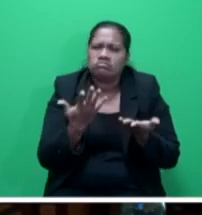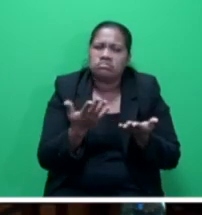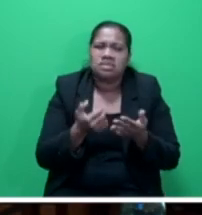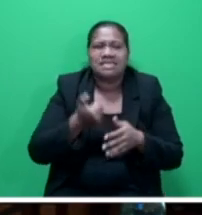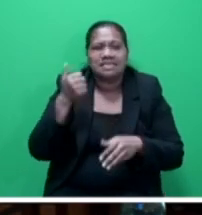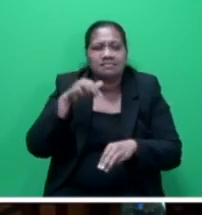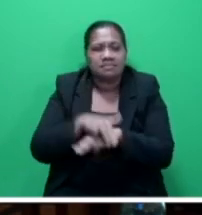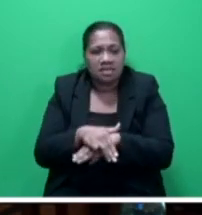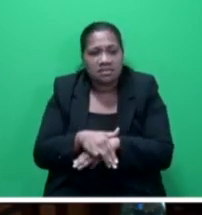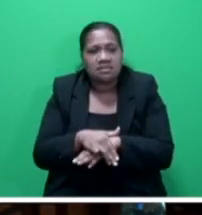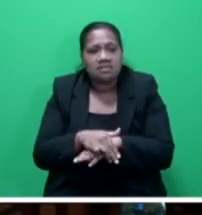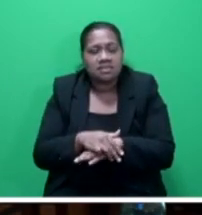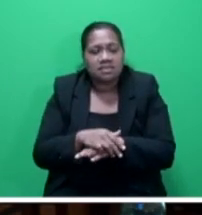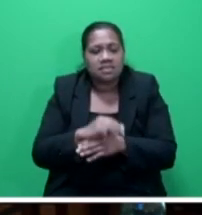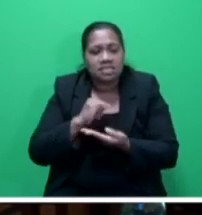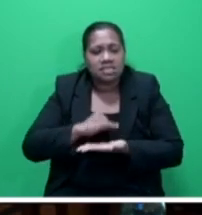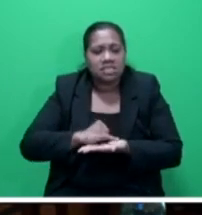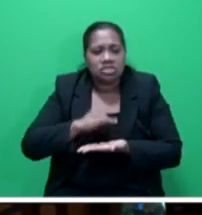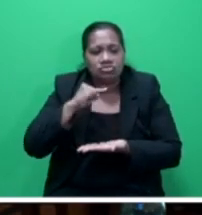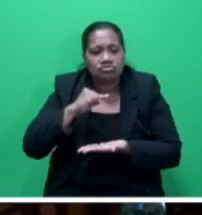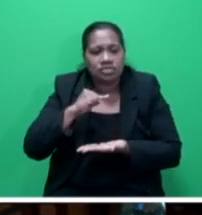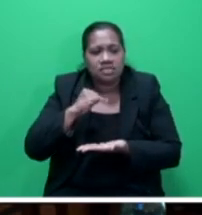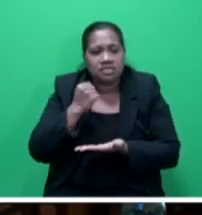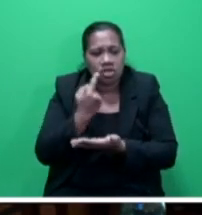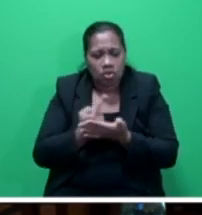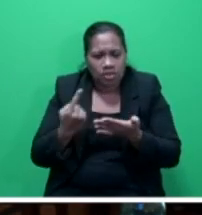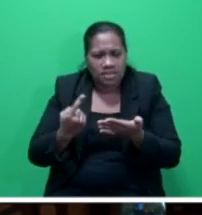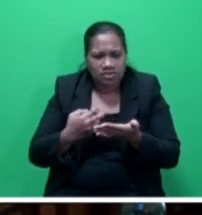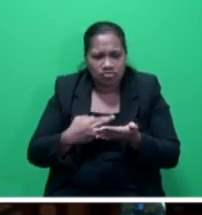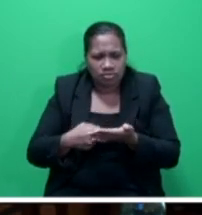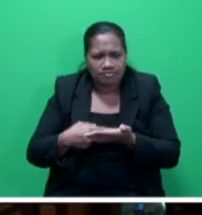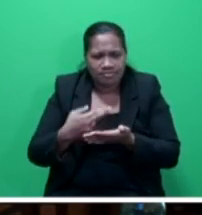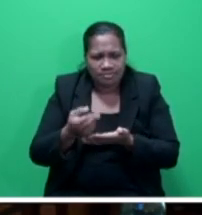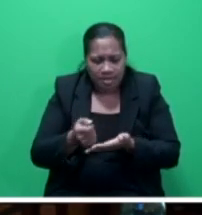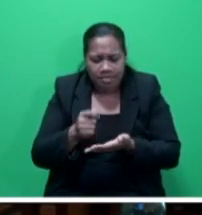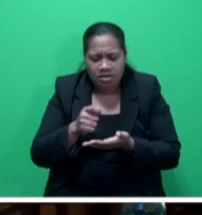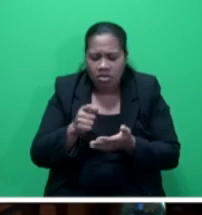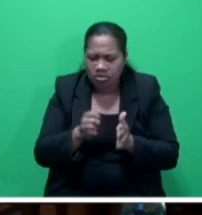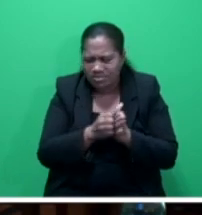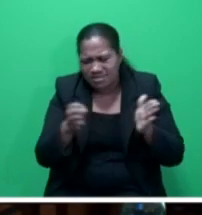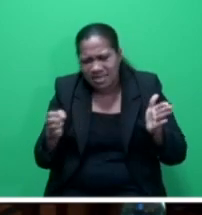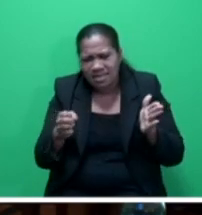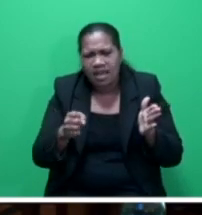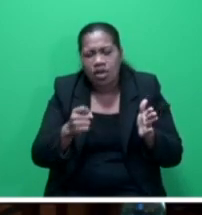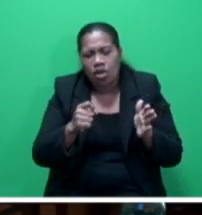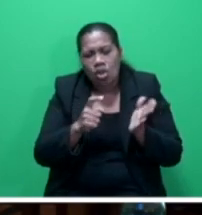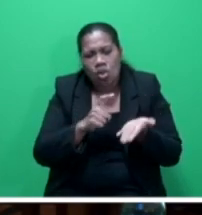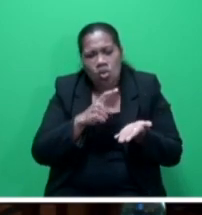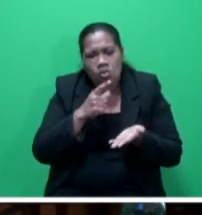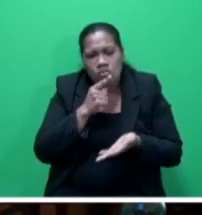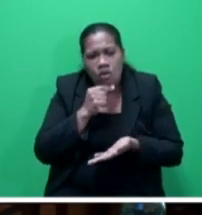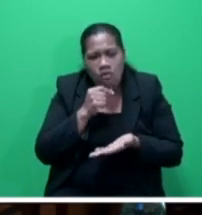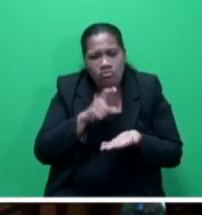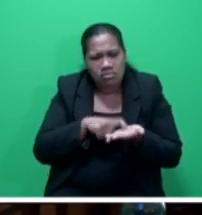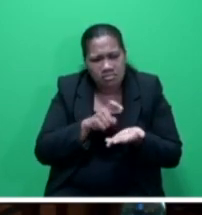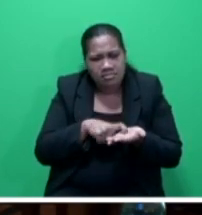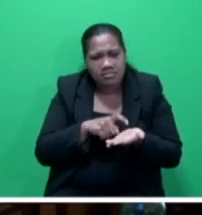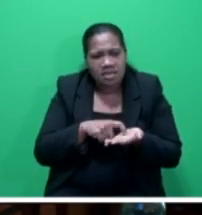months, interest-only repayment, extending the term of the loan, and reducing the repayment